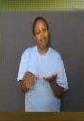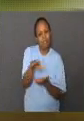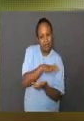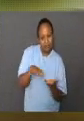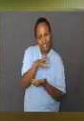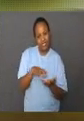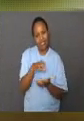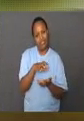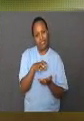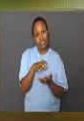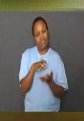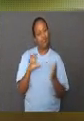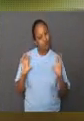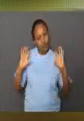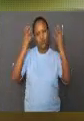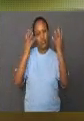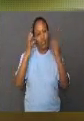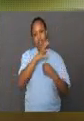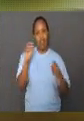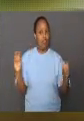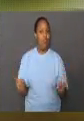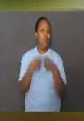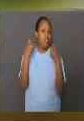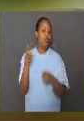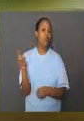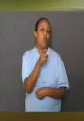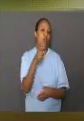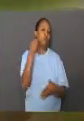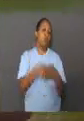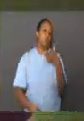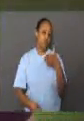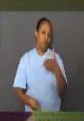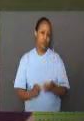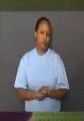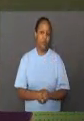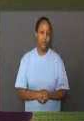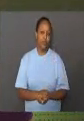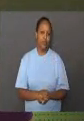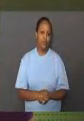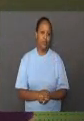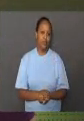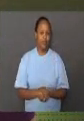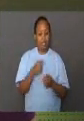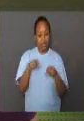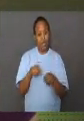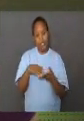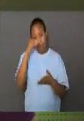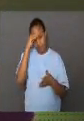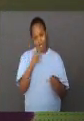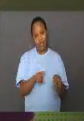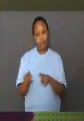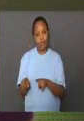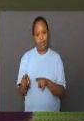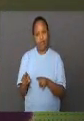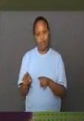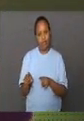exploitation, resentment, and conflict will result. In this lesson, we